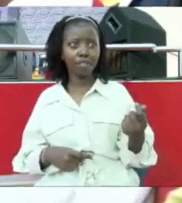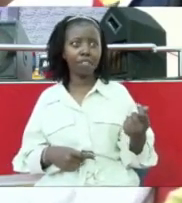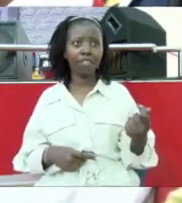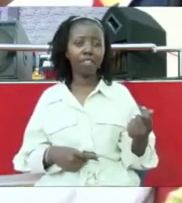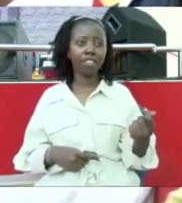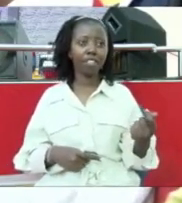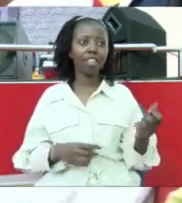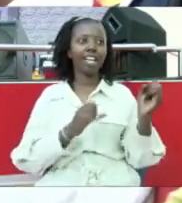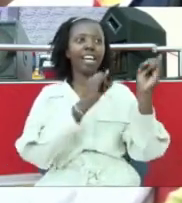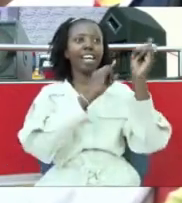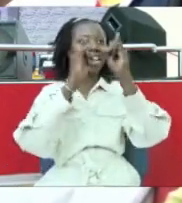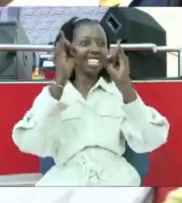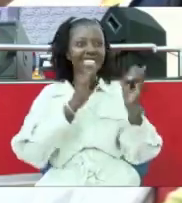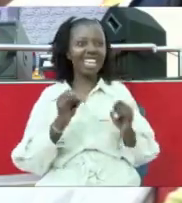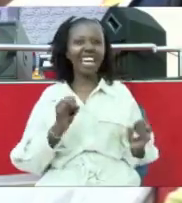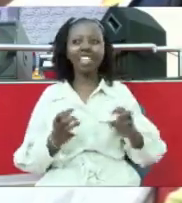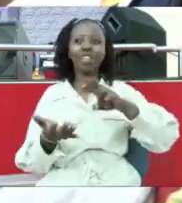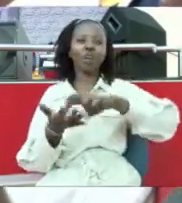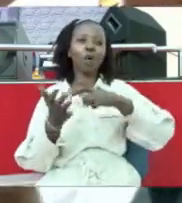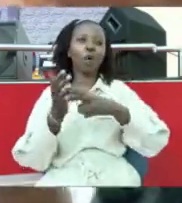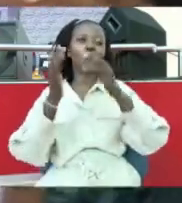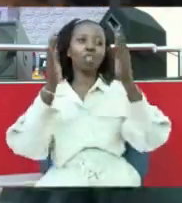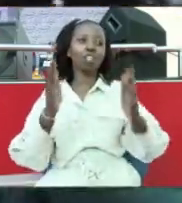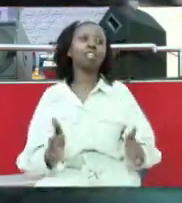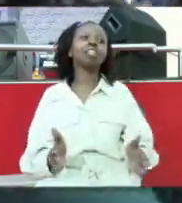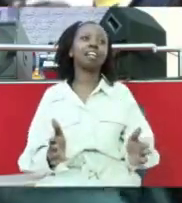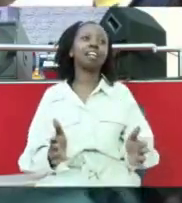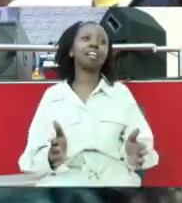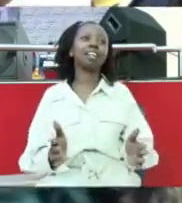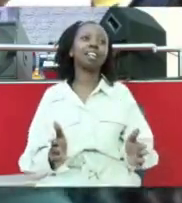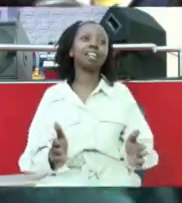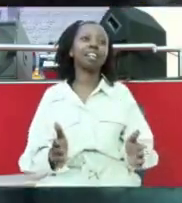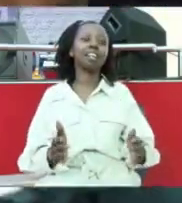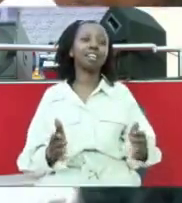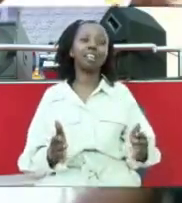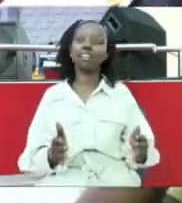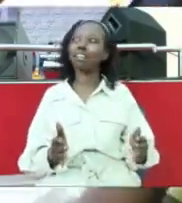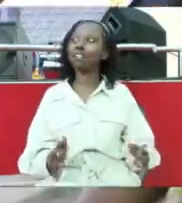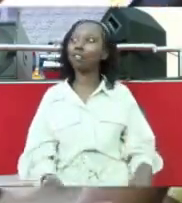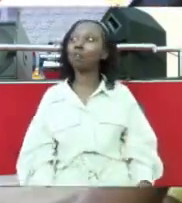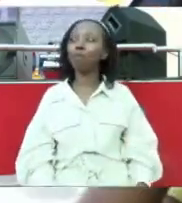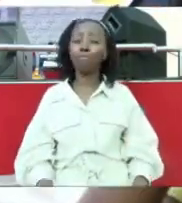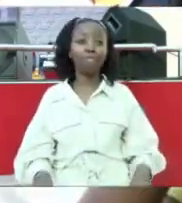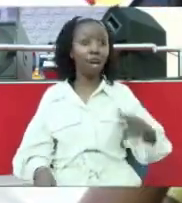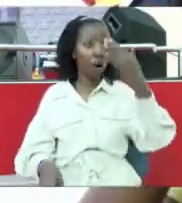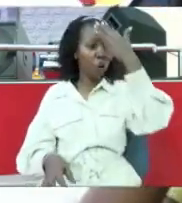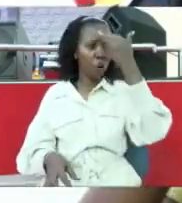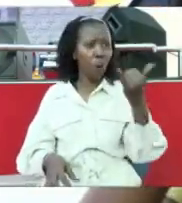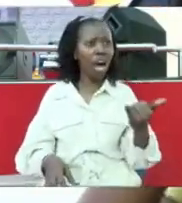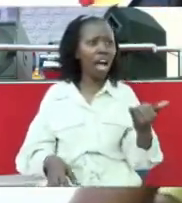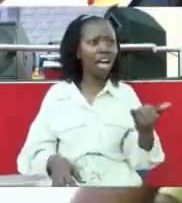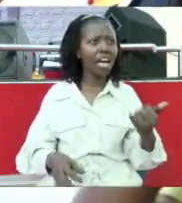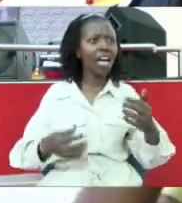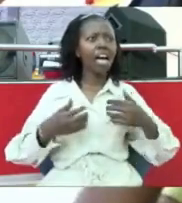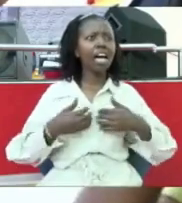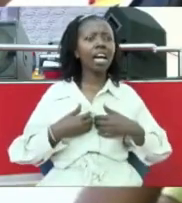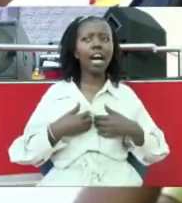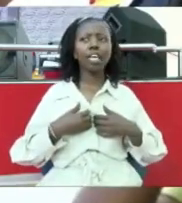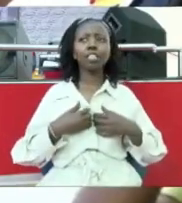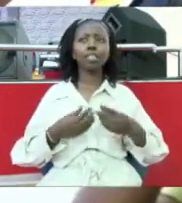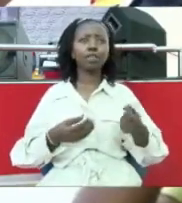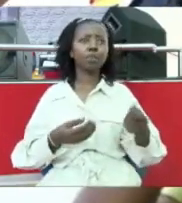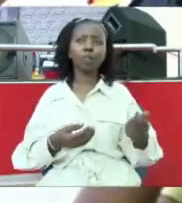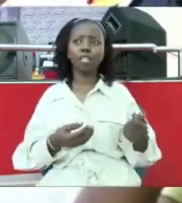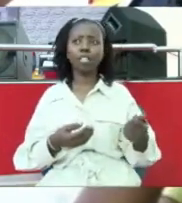International contractors. No, I'll tell you why. Because he gets money by his things. Anapata